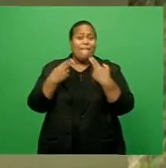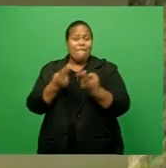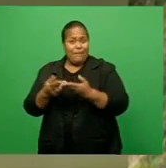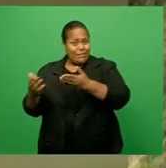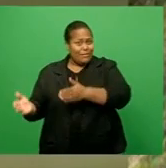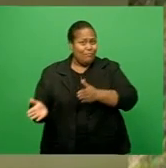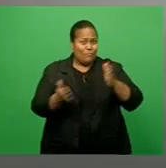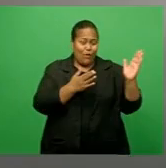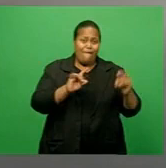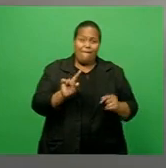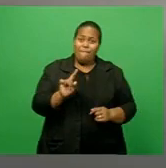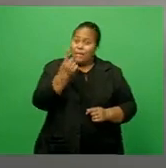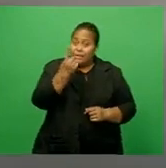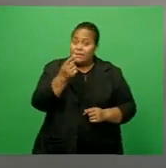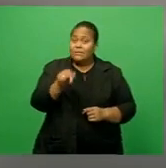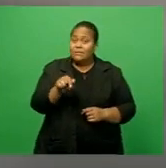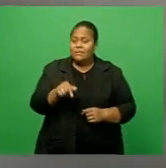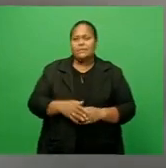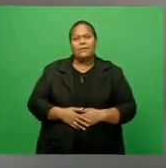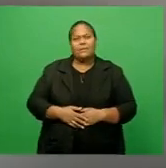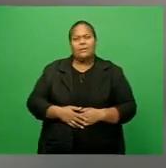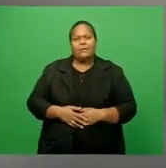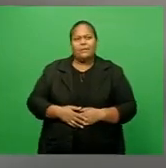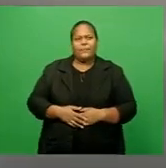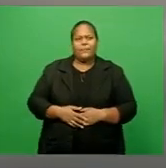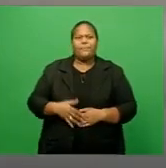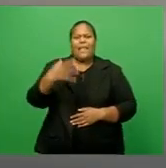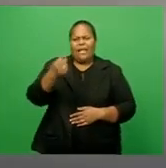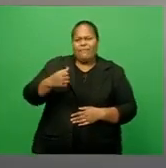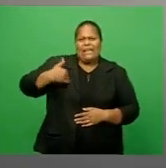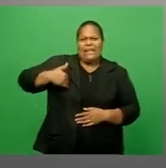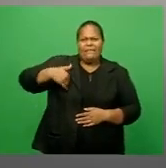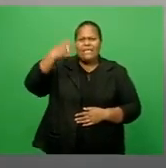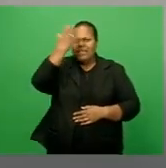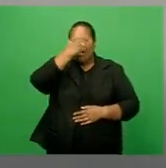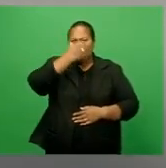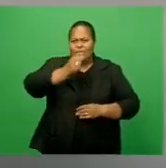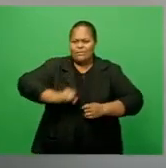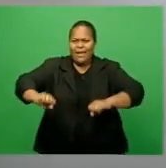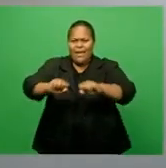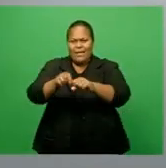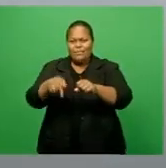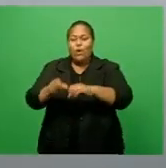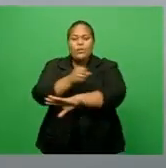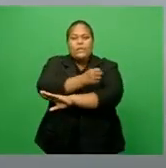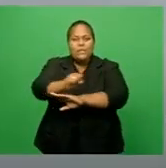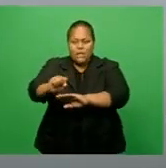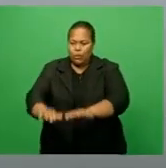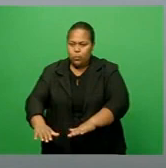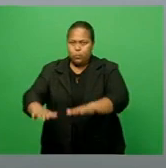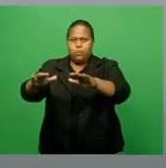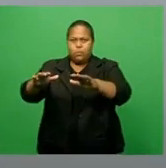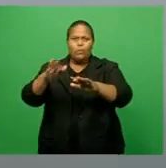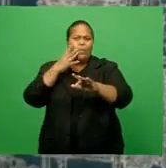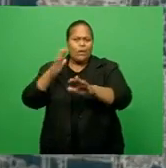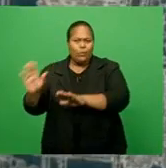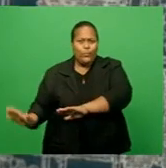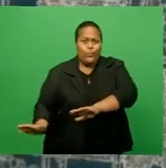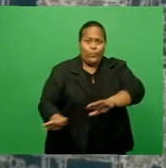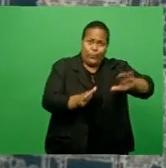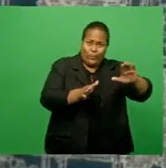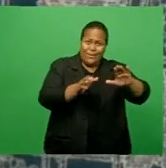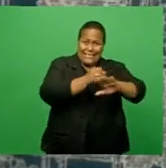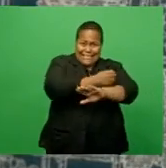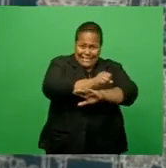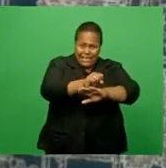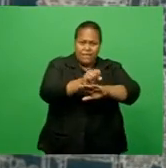relocate first are the ones who are currently in the red zone with seawater surrounding their homes during high tide. The